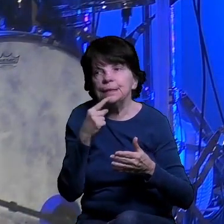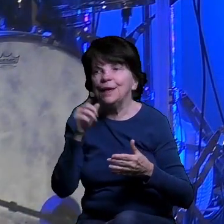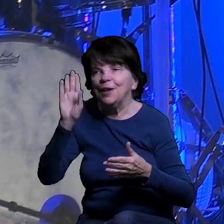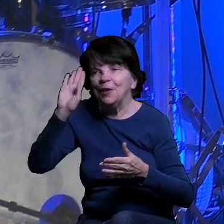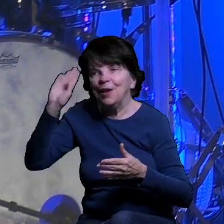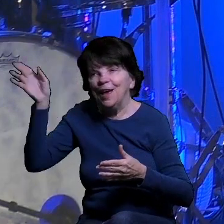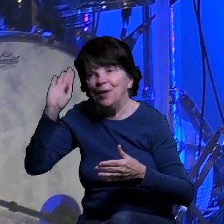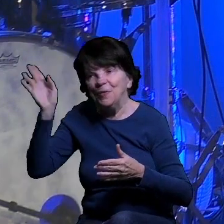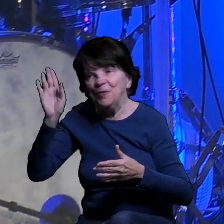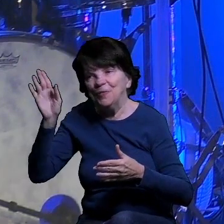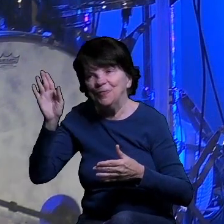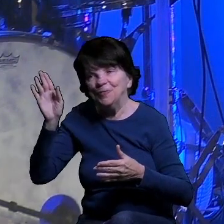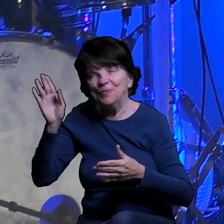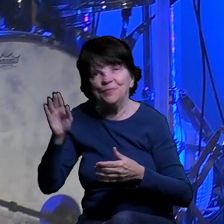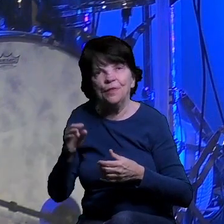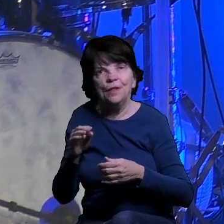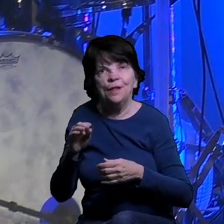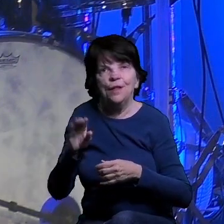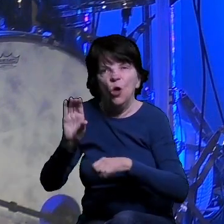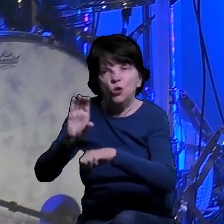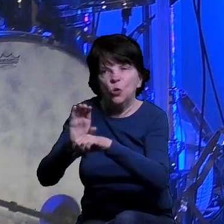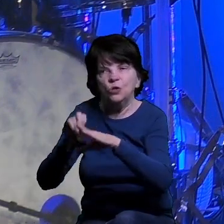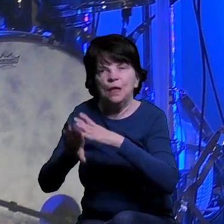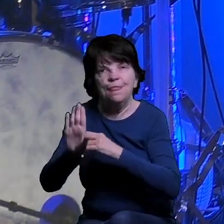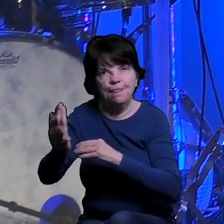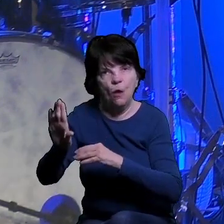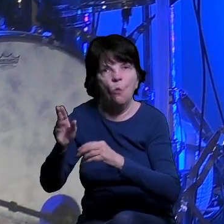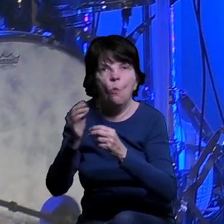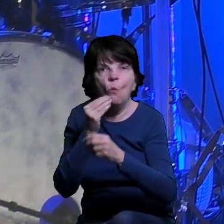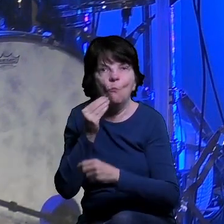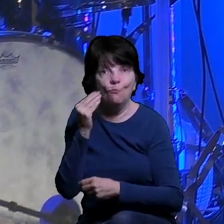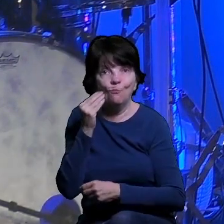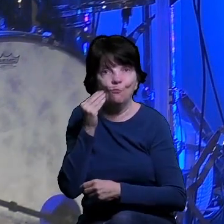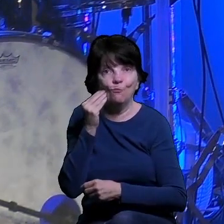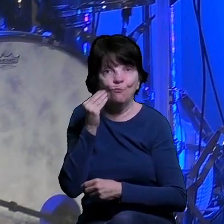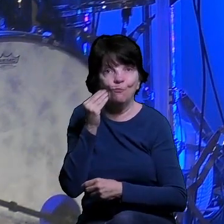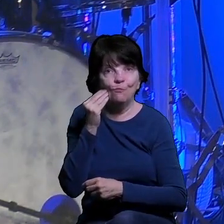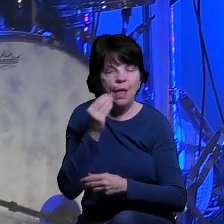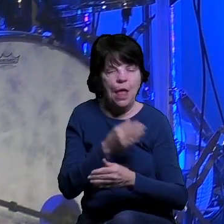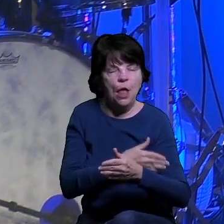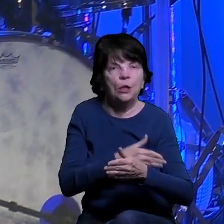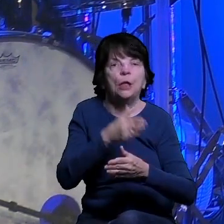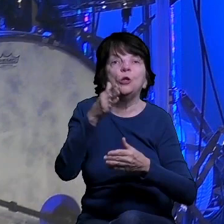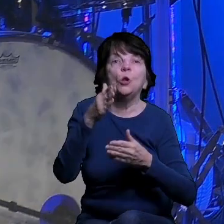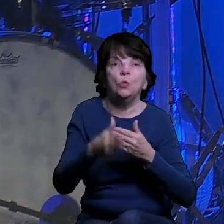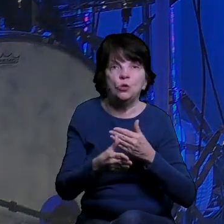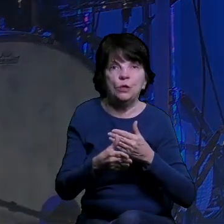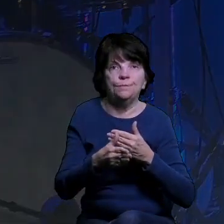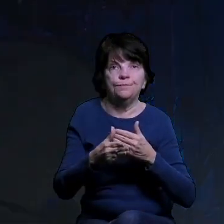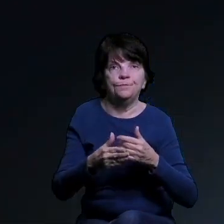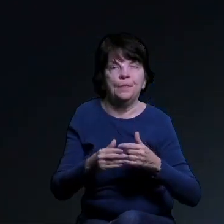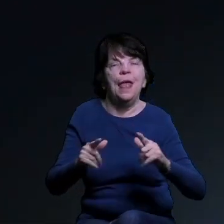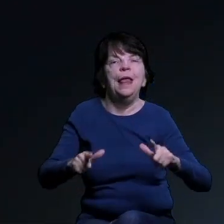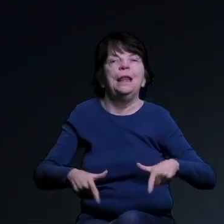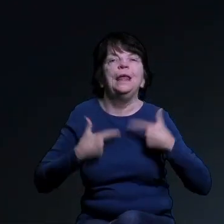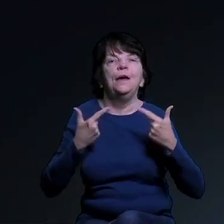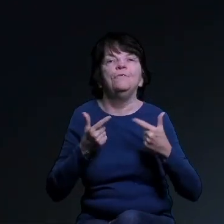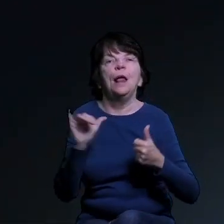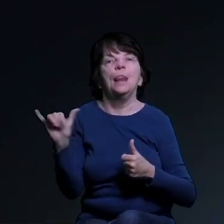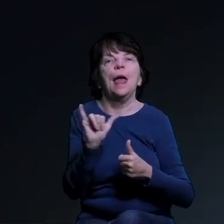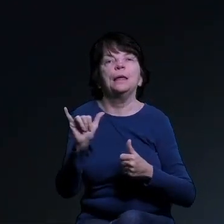home. The conclusion that I want to say to you very simply today is live like Priscilla and